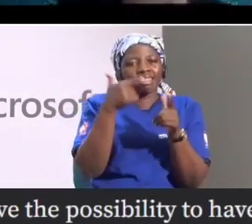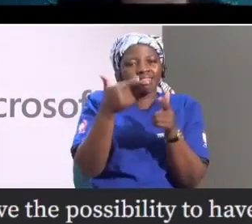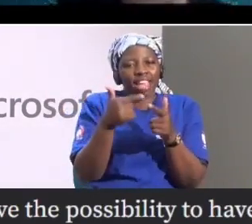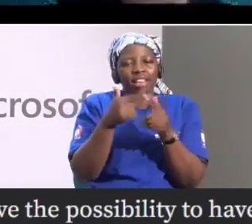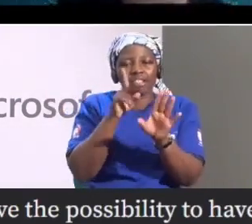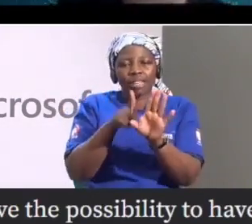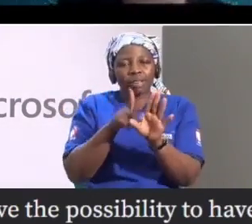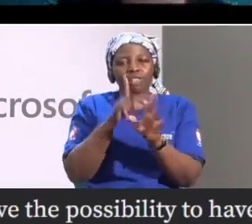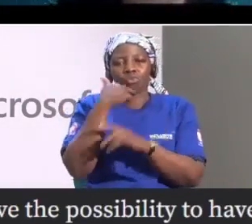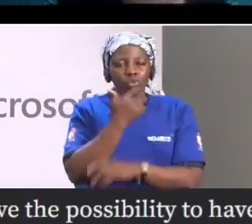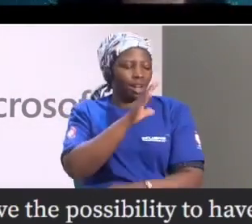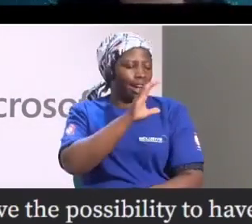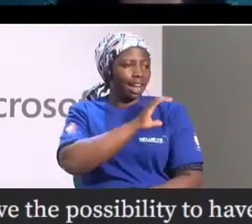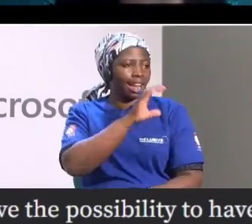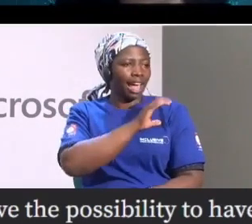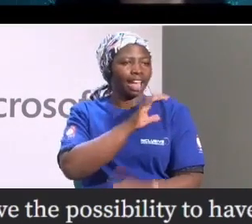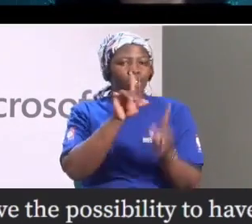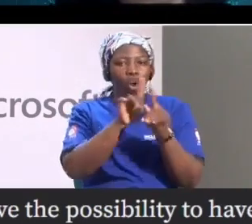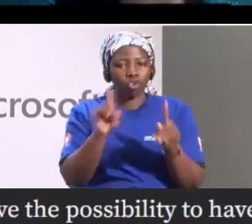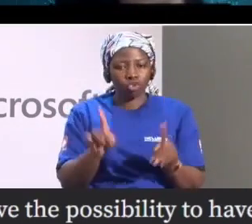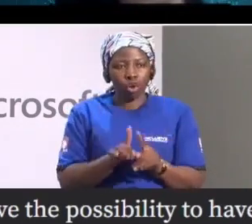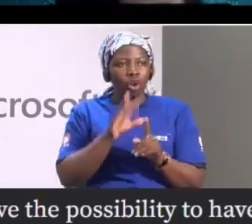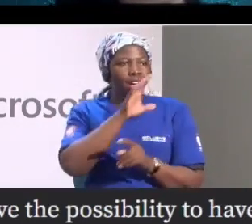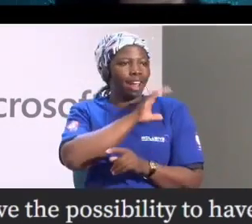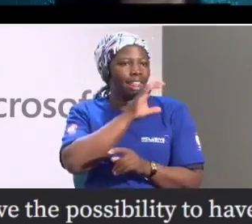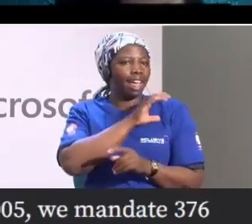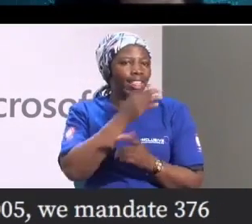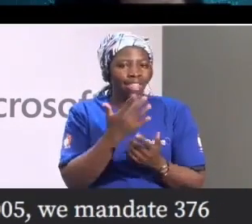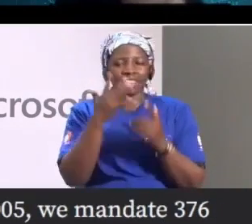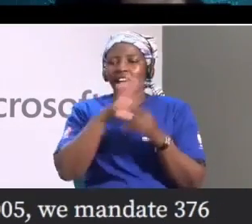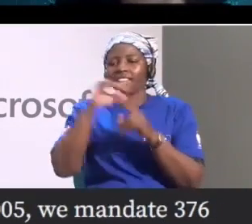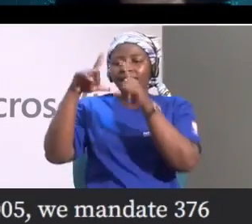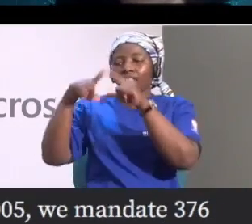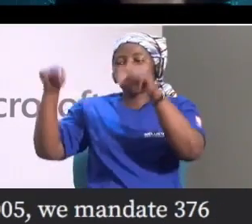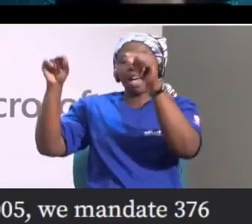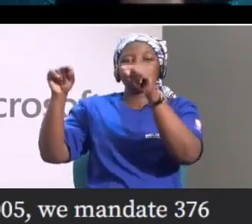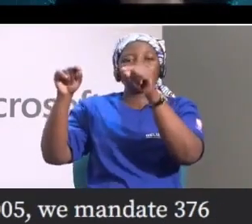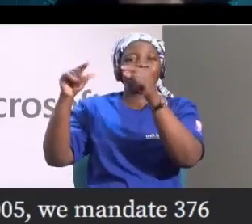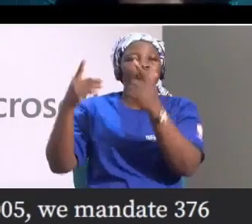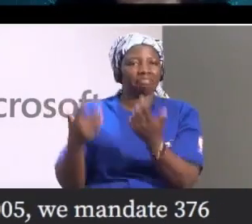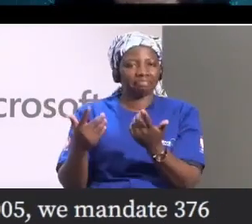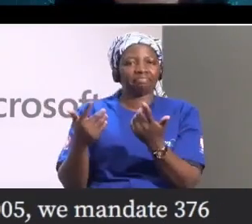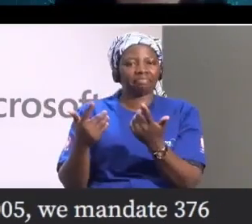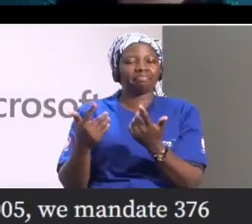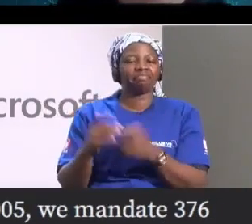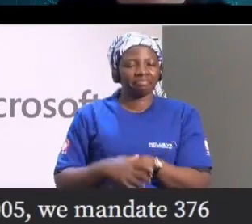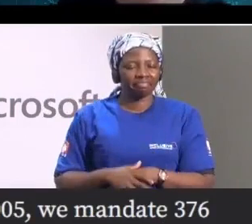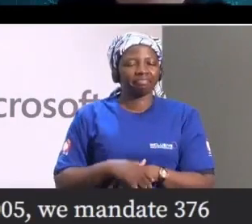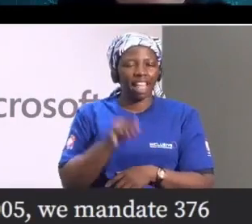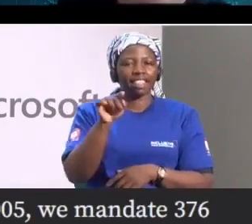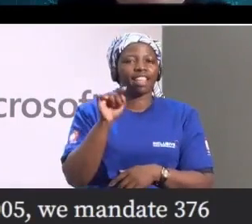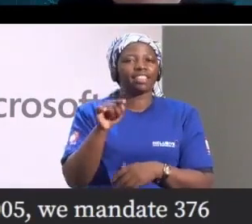with Canada and experts from Canada and Japan, in order to make that